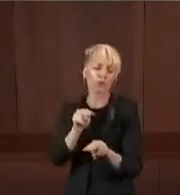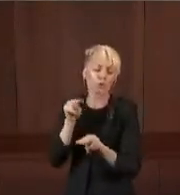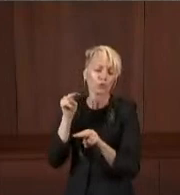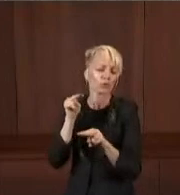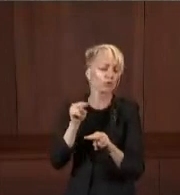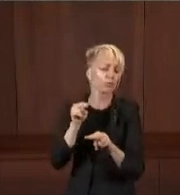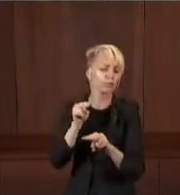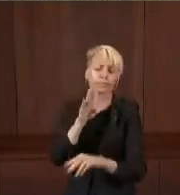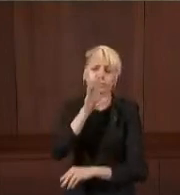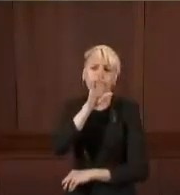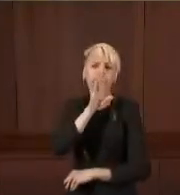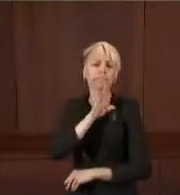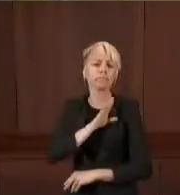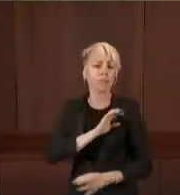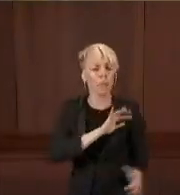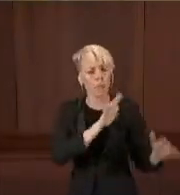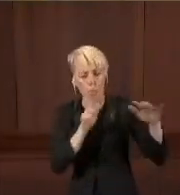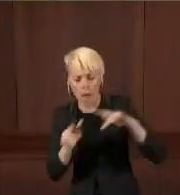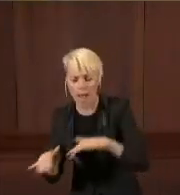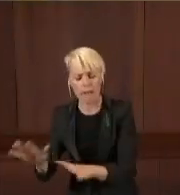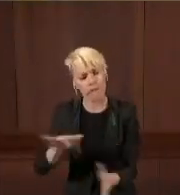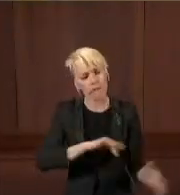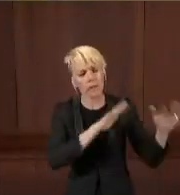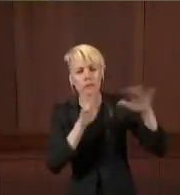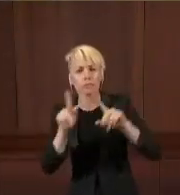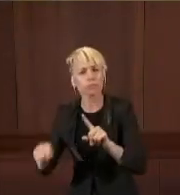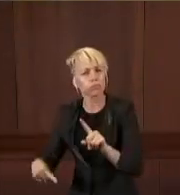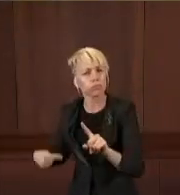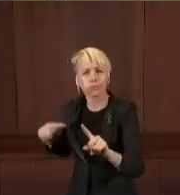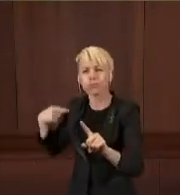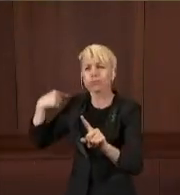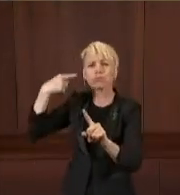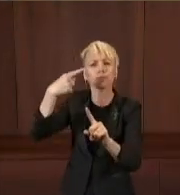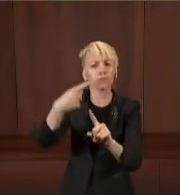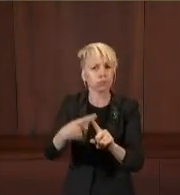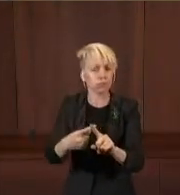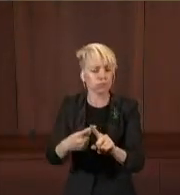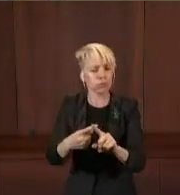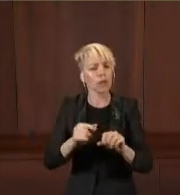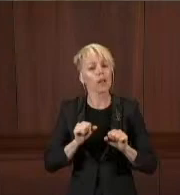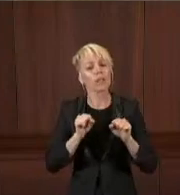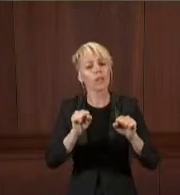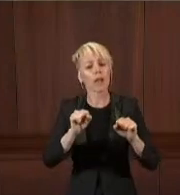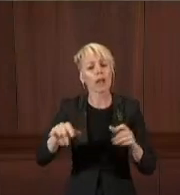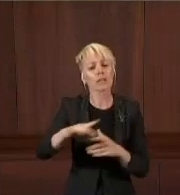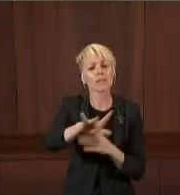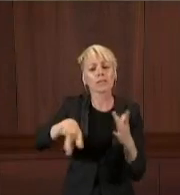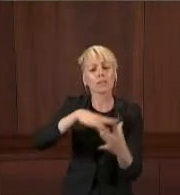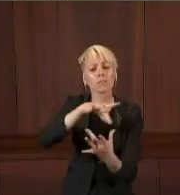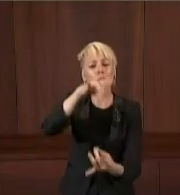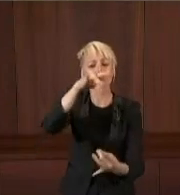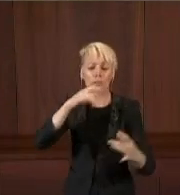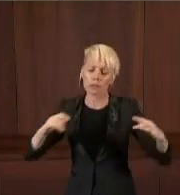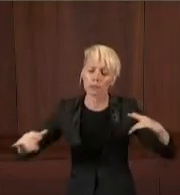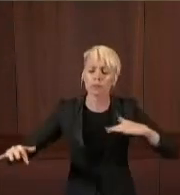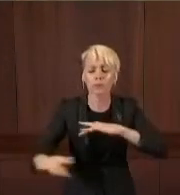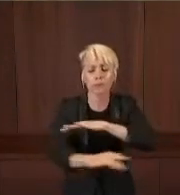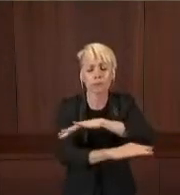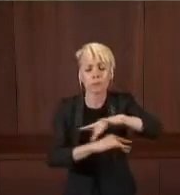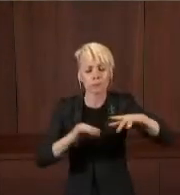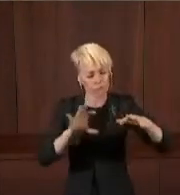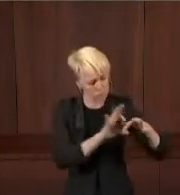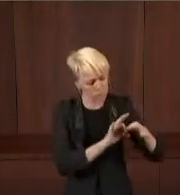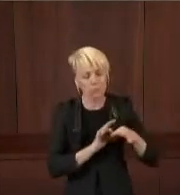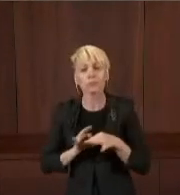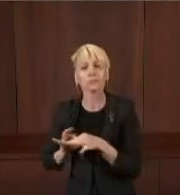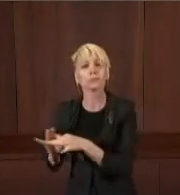trees, a thousand waves I heard, and then I knew. Waves were very old, the trees were old, the trees